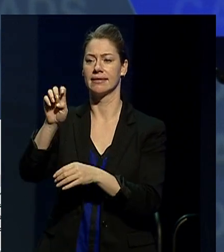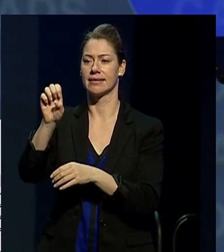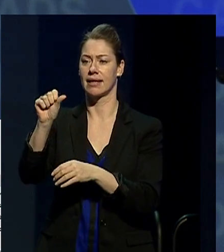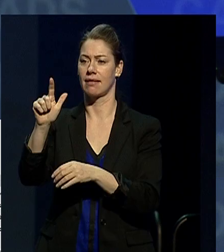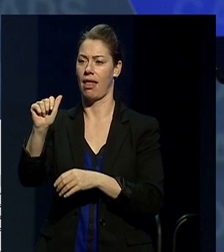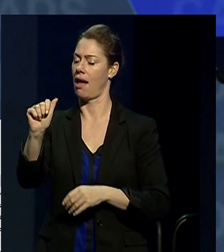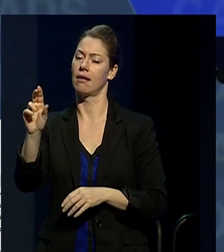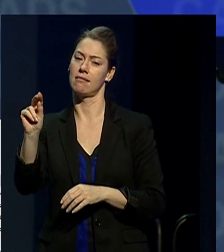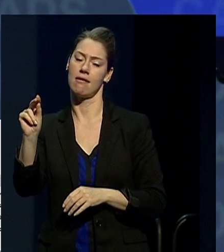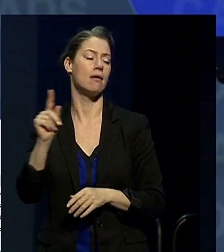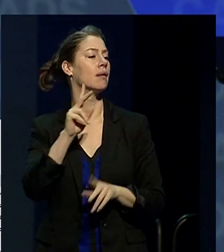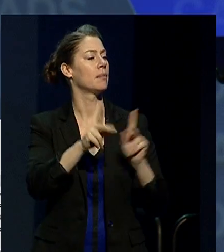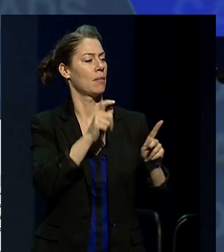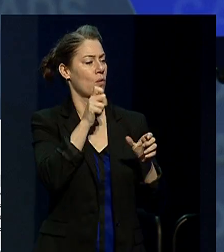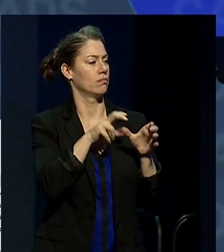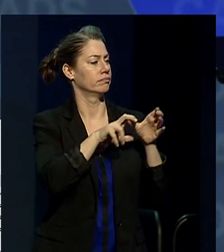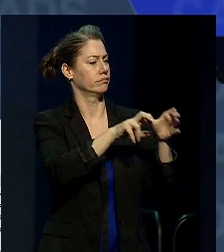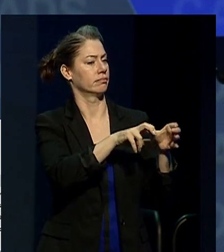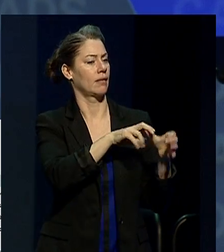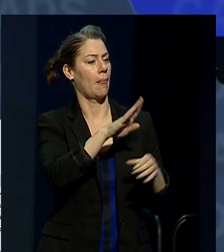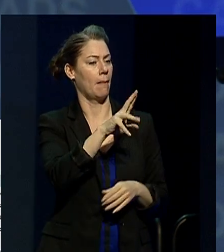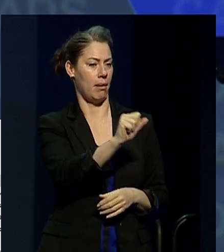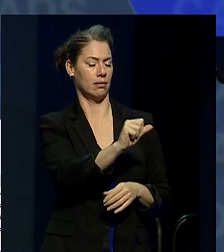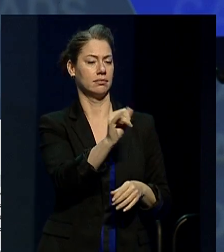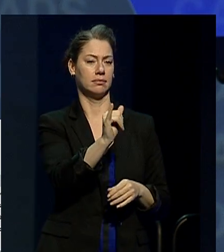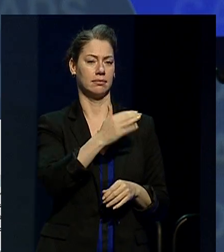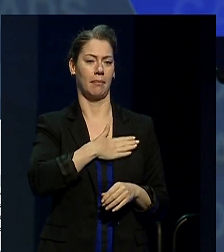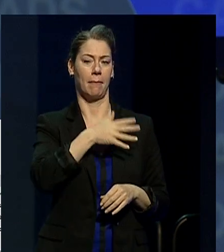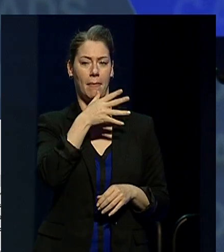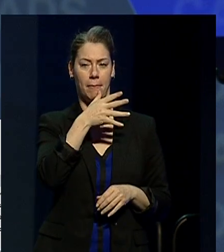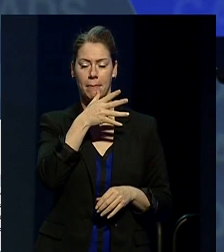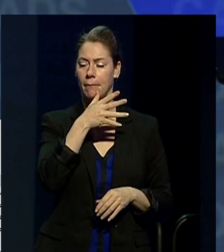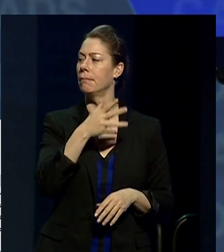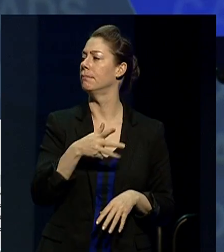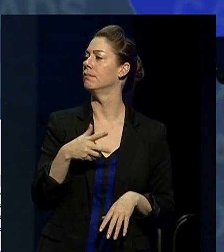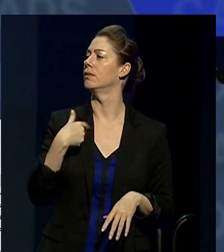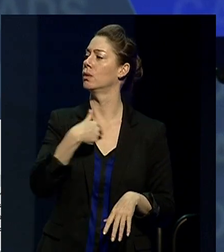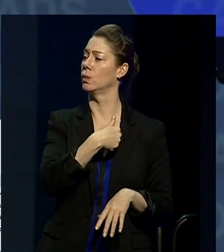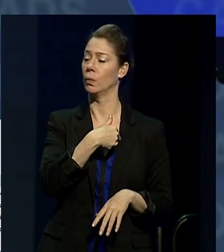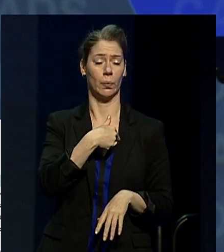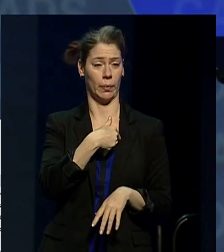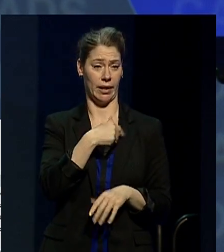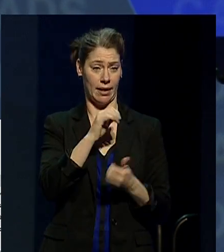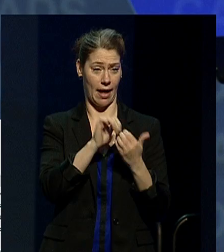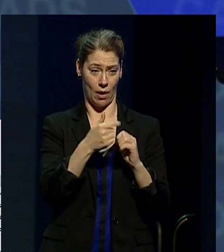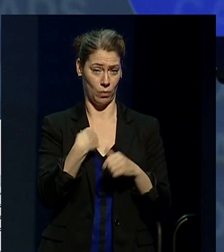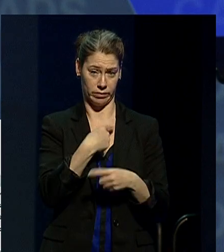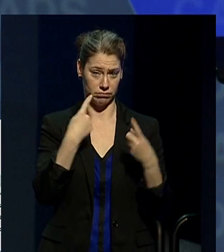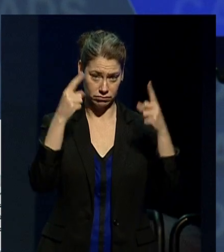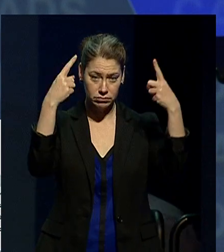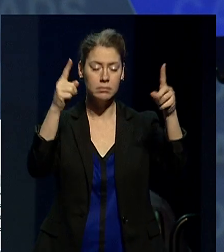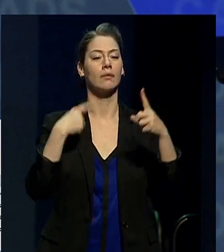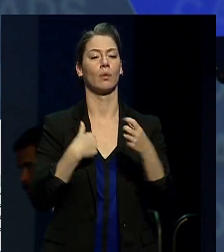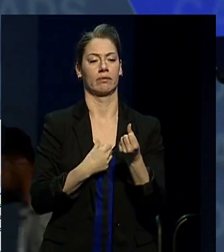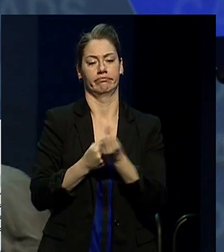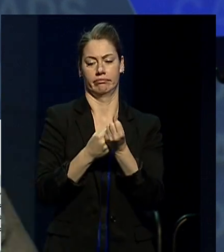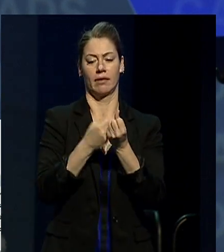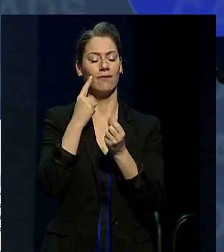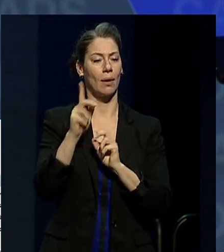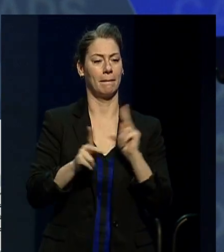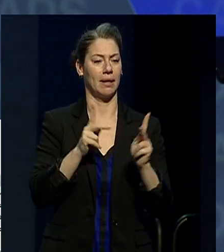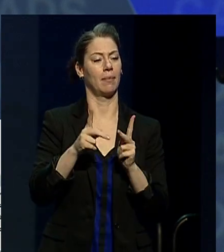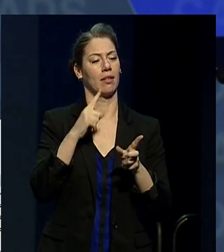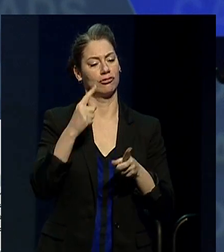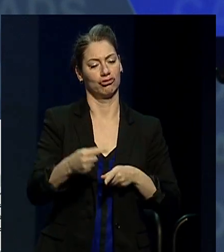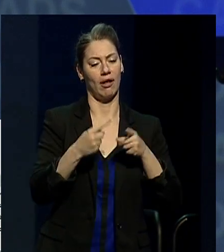mom. We earn our stripes by standing up for people struggling to get the gas money